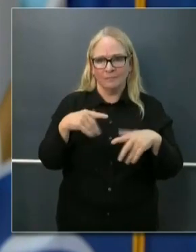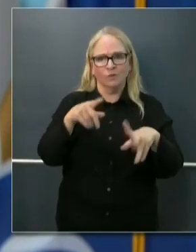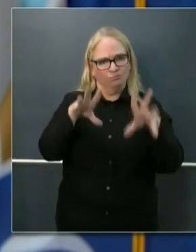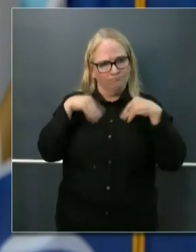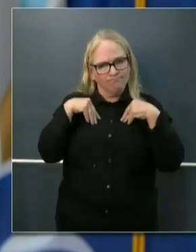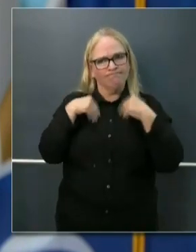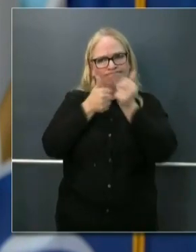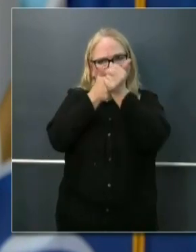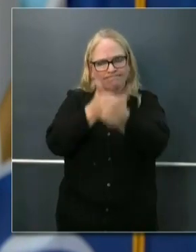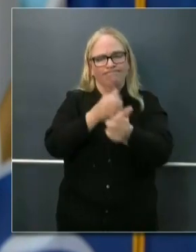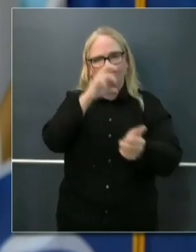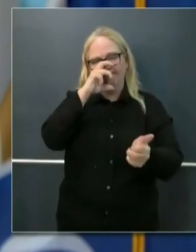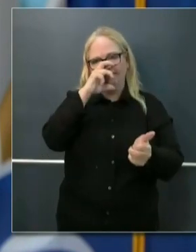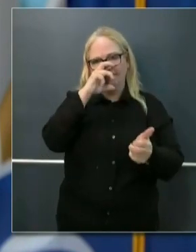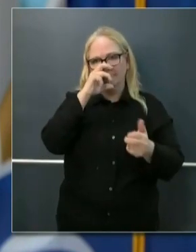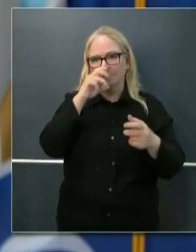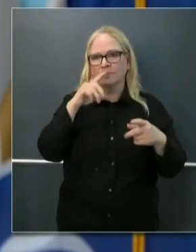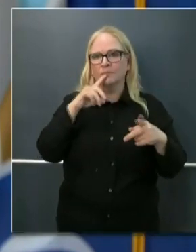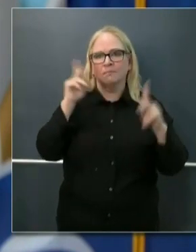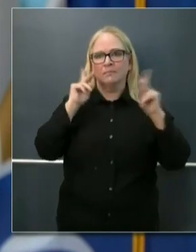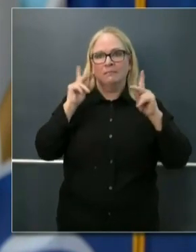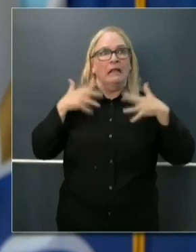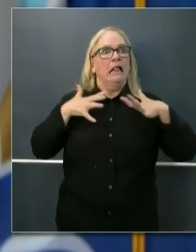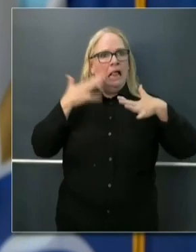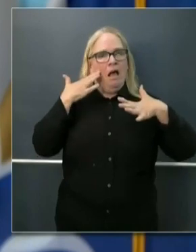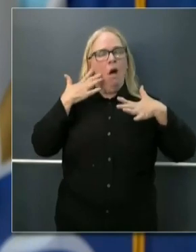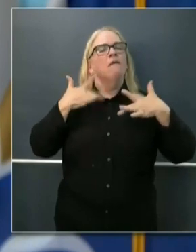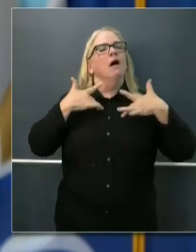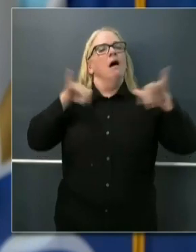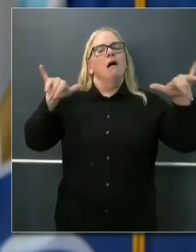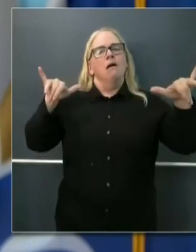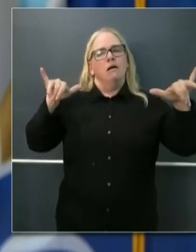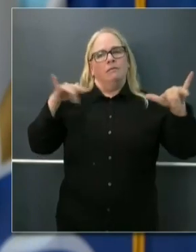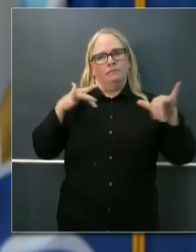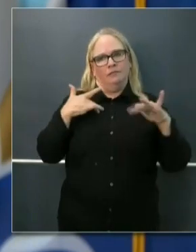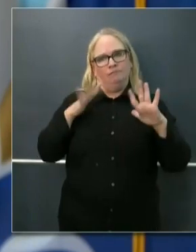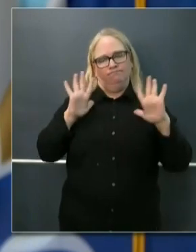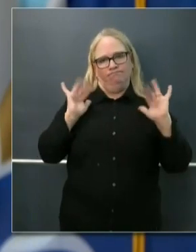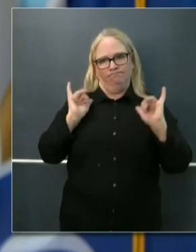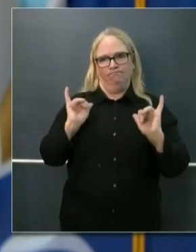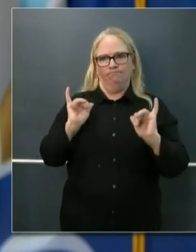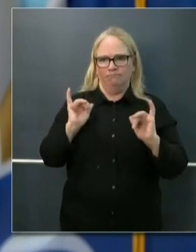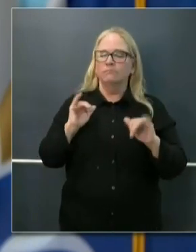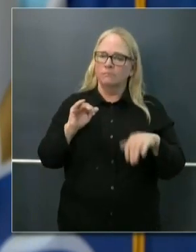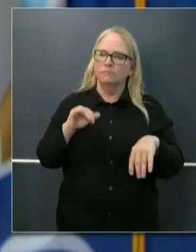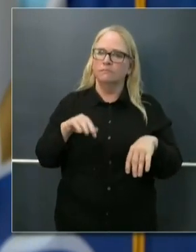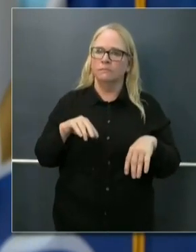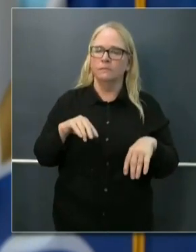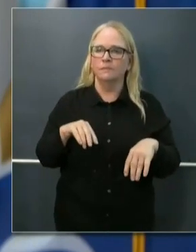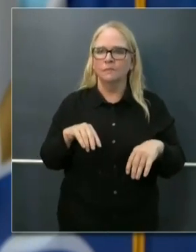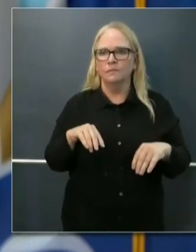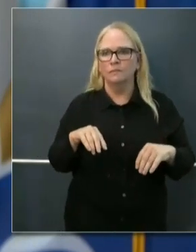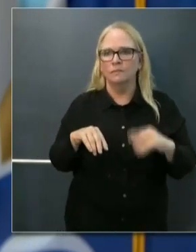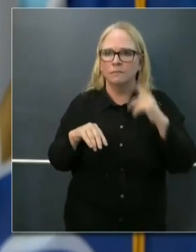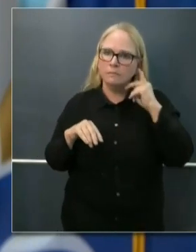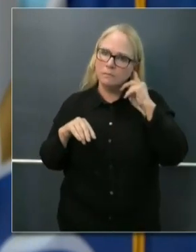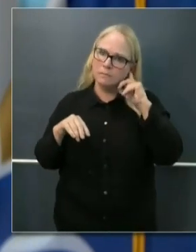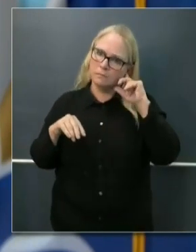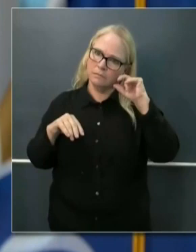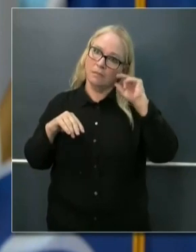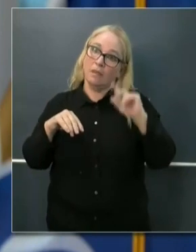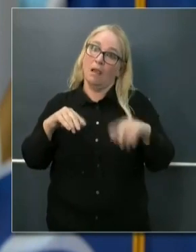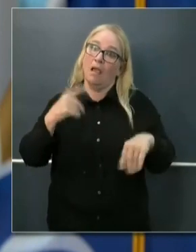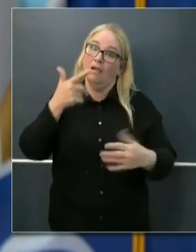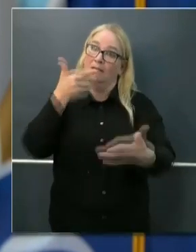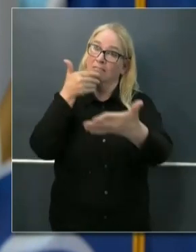know people are feeling very anxious. I said this yesterday. I'll say it again. We're walking into some record heat this weekend,